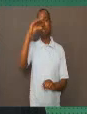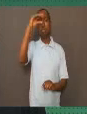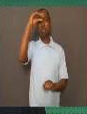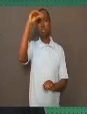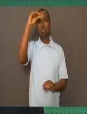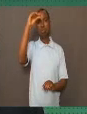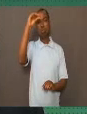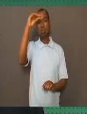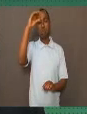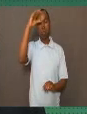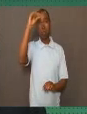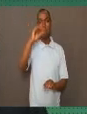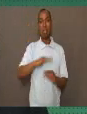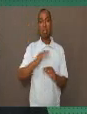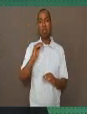than in women.